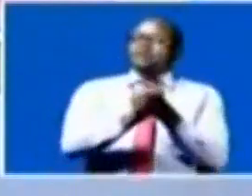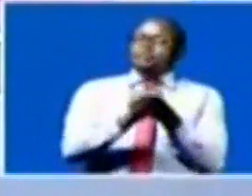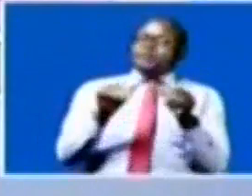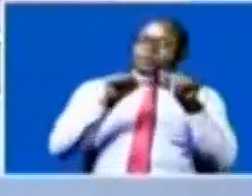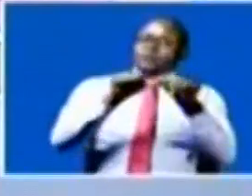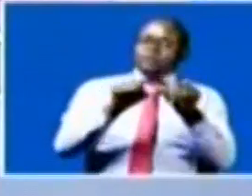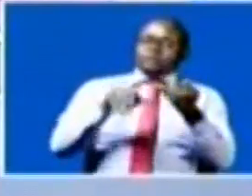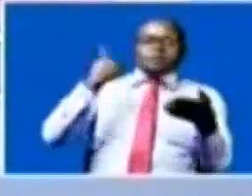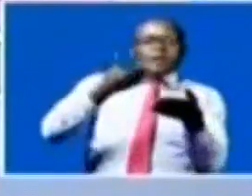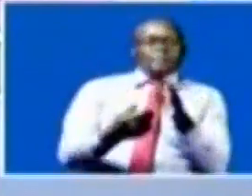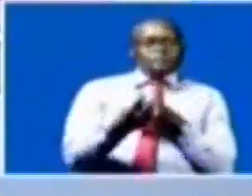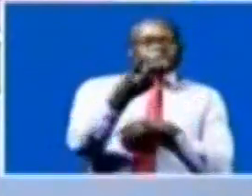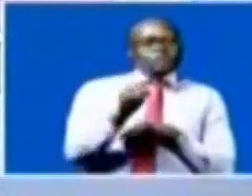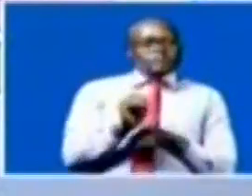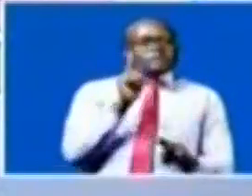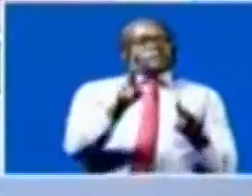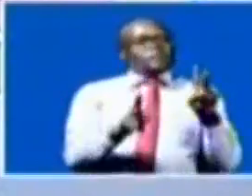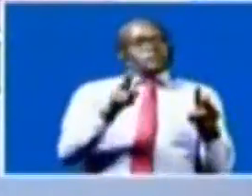hold until